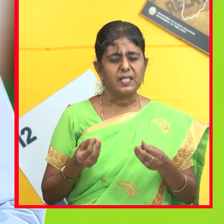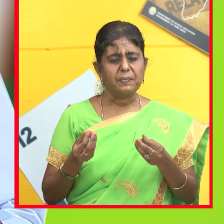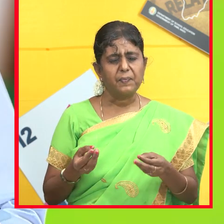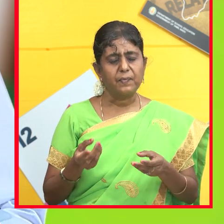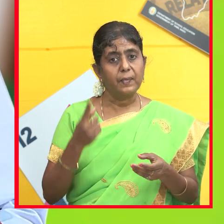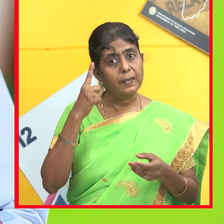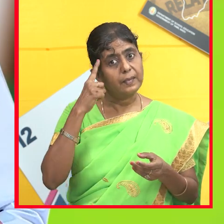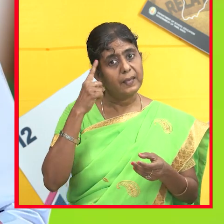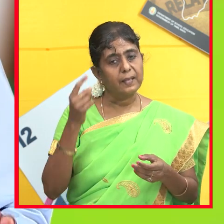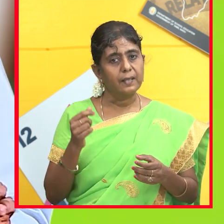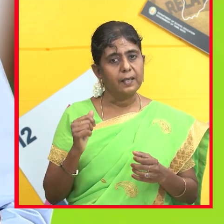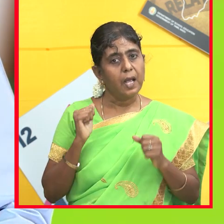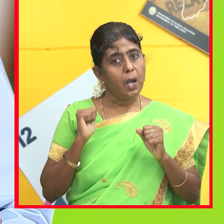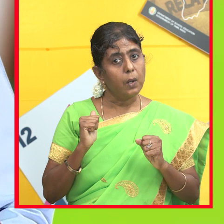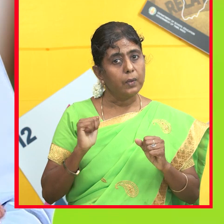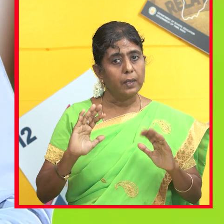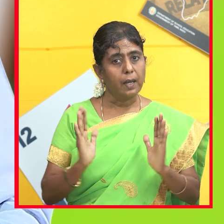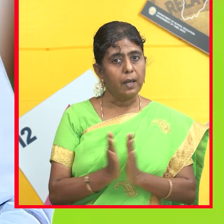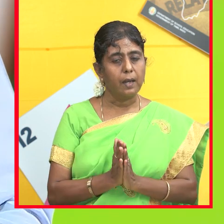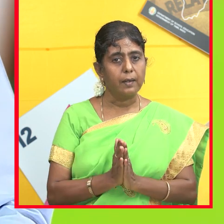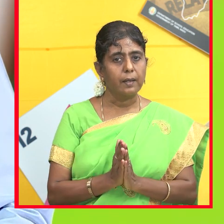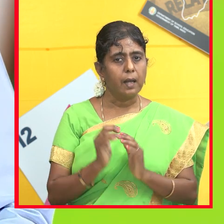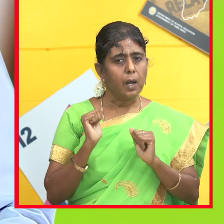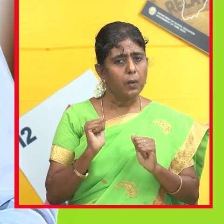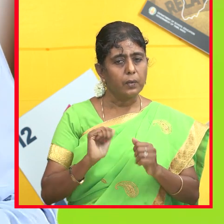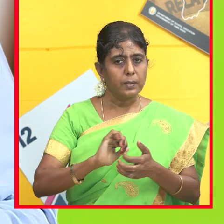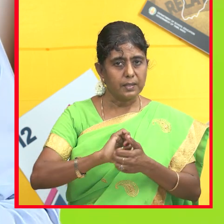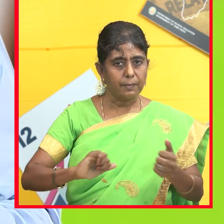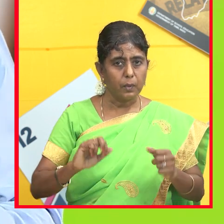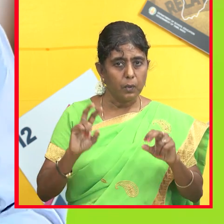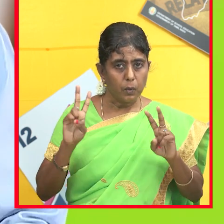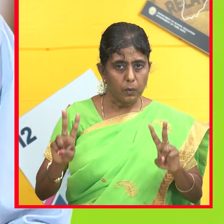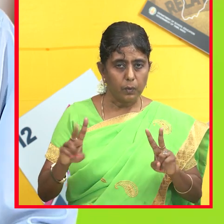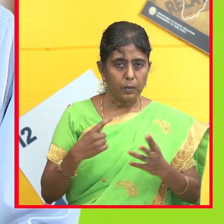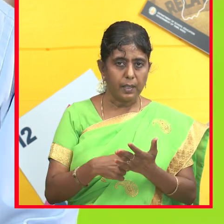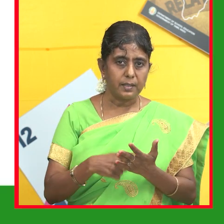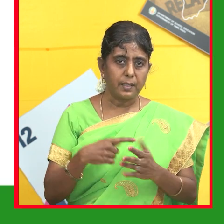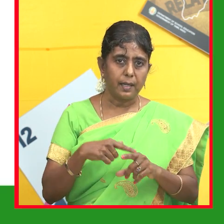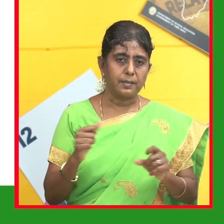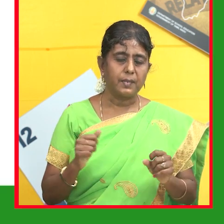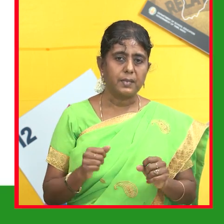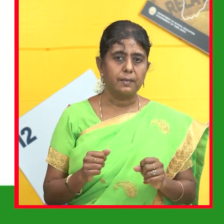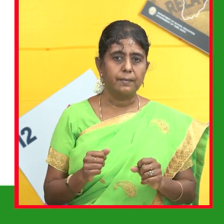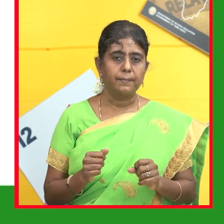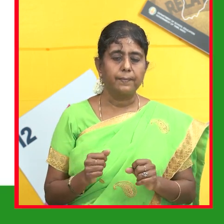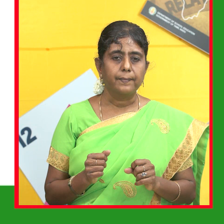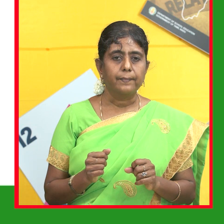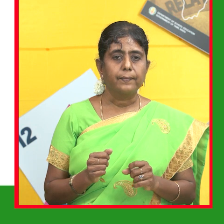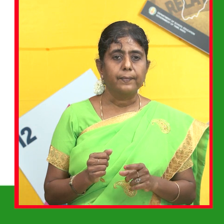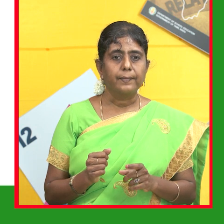Simple idea, how to add or subtract 2 rational expressions.